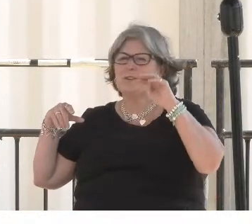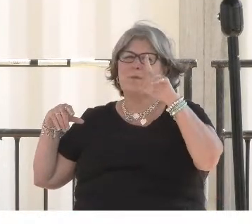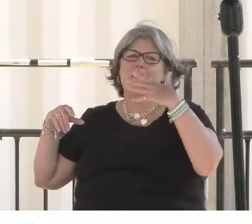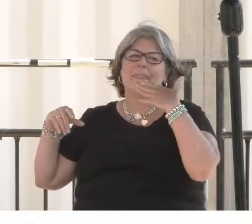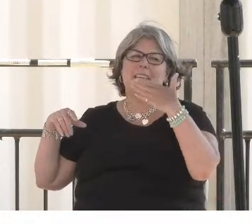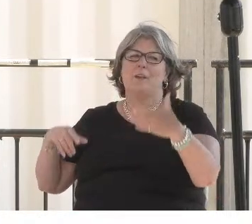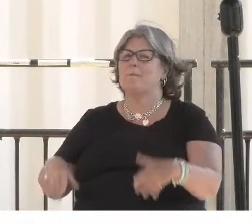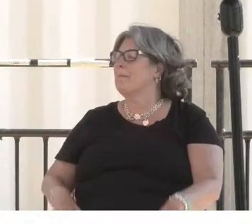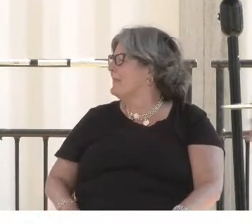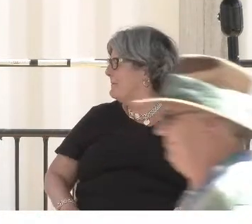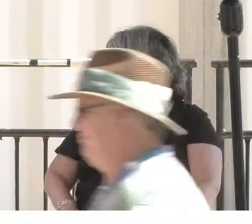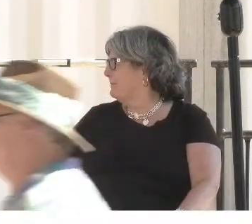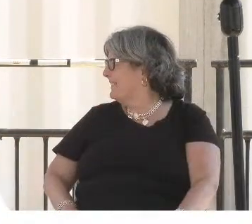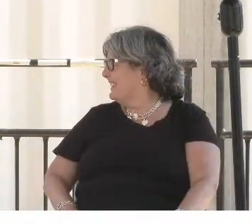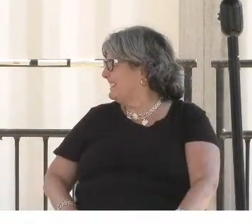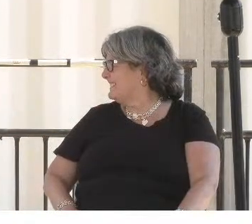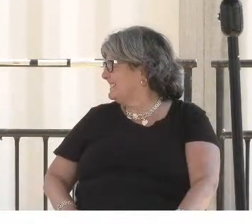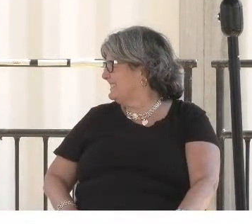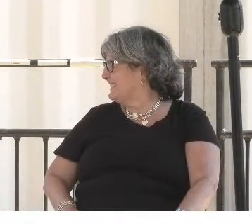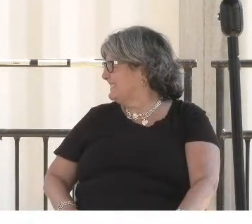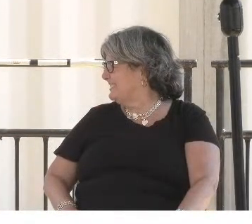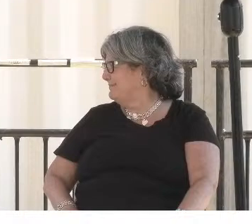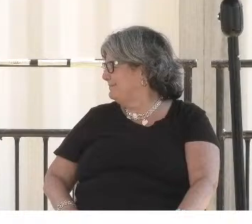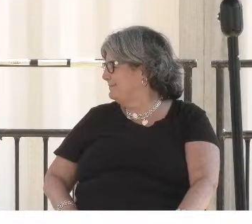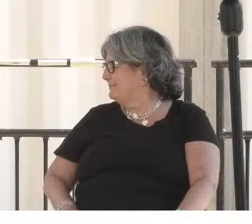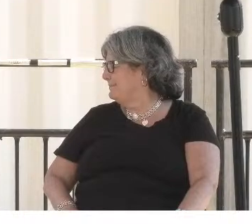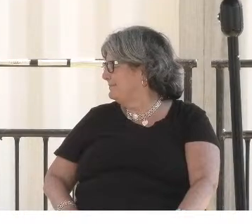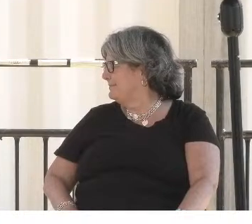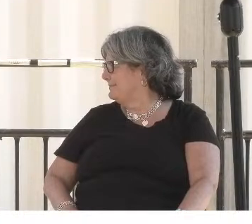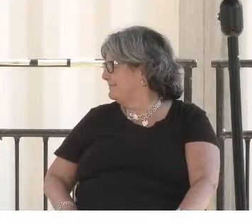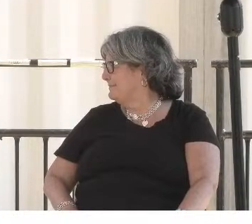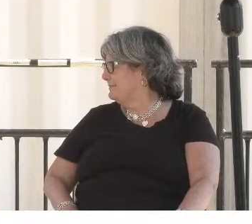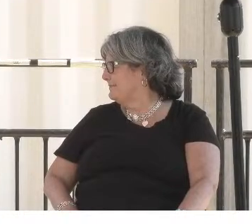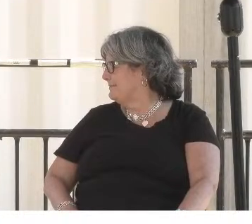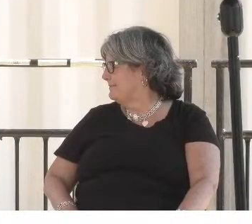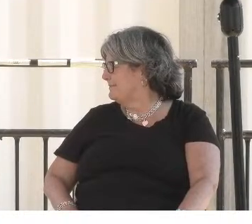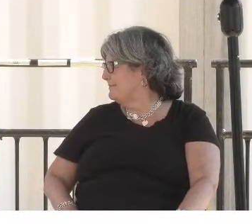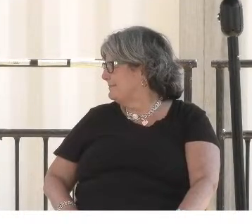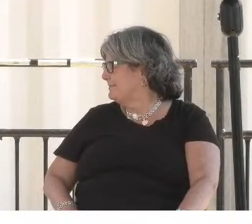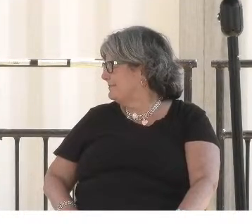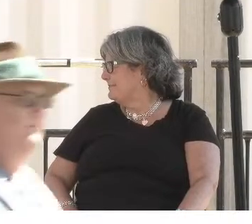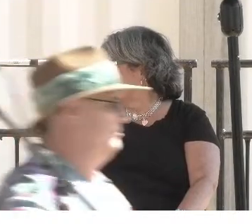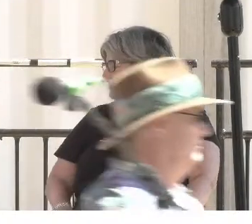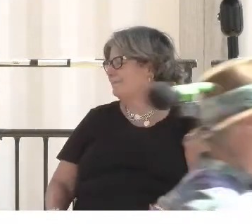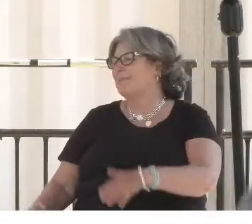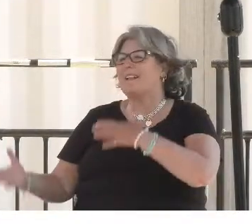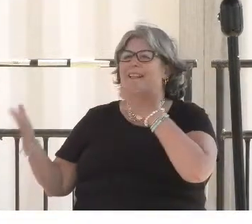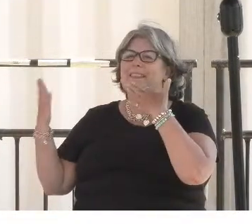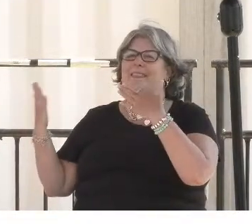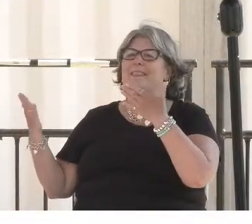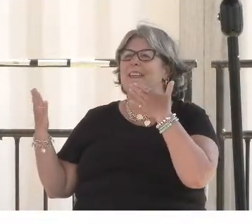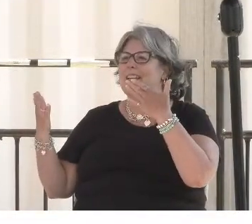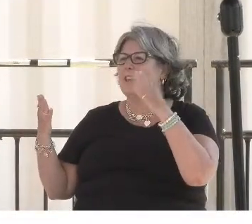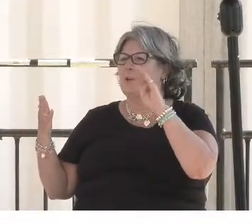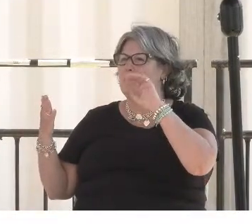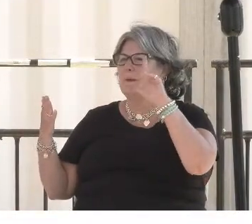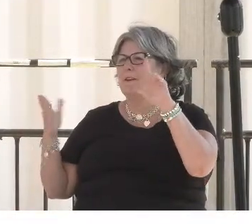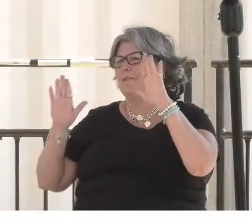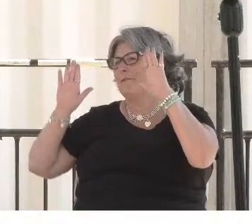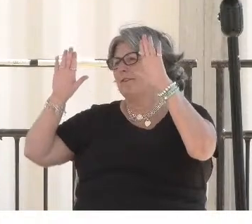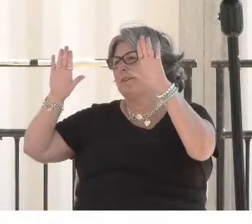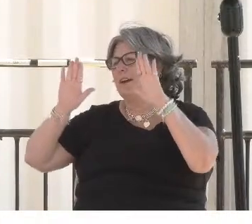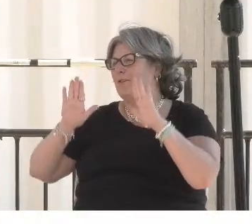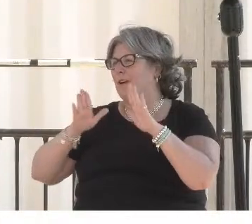the mall in Washington. Thanks again, everybody. Yeah. All right. Thank you so much, Bill Weir, for that